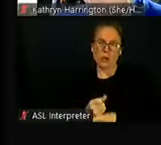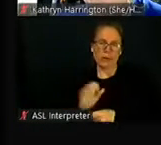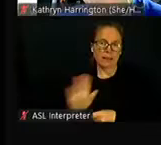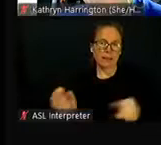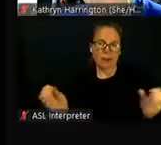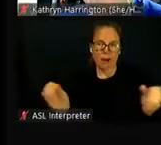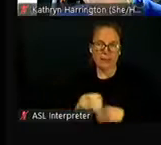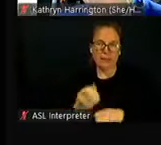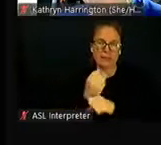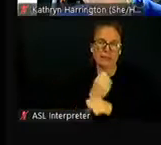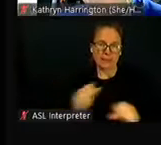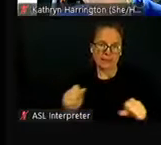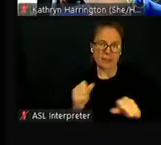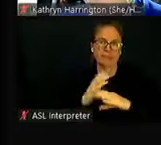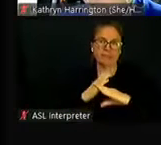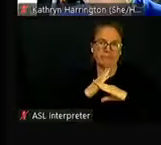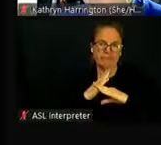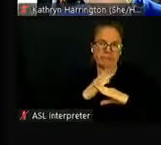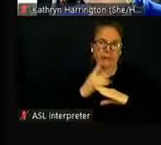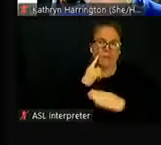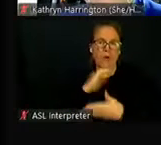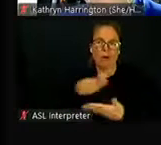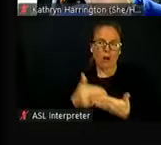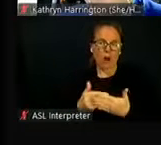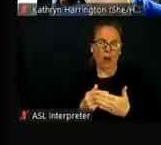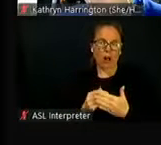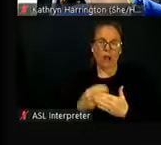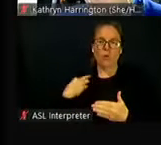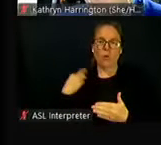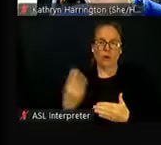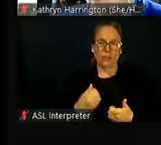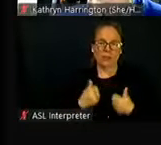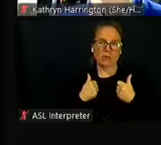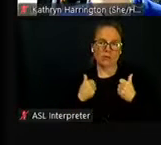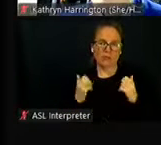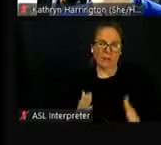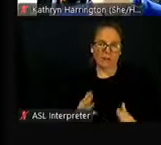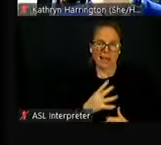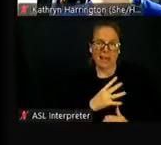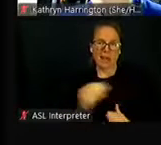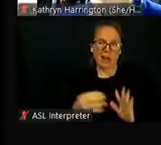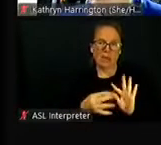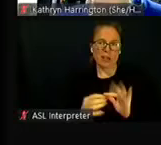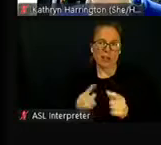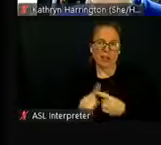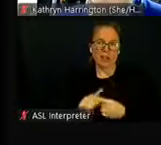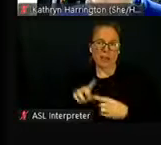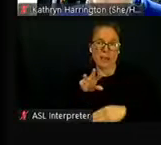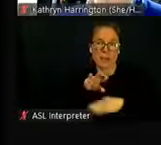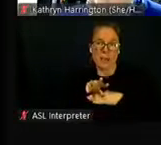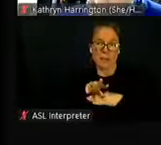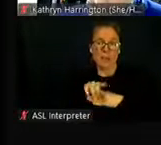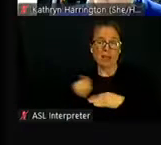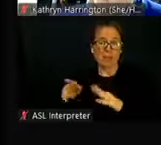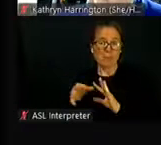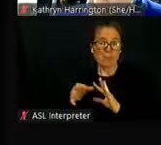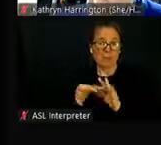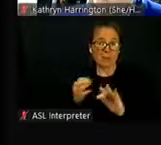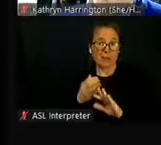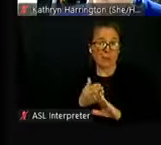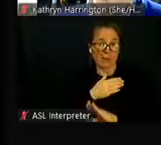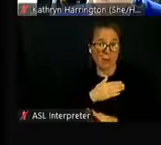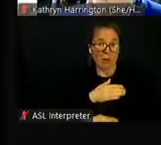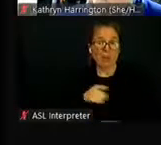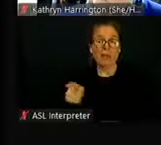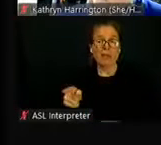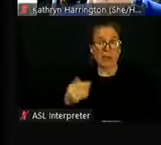and security for all Washington County residents. Also, with regard to the body worn cameras that was mentioned earlier, they